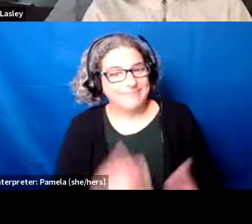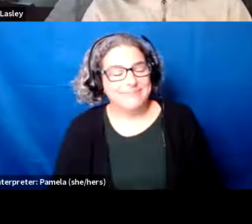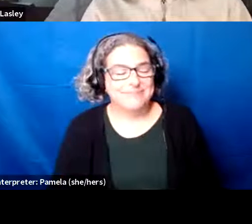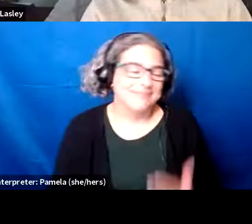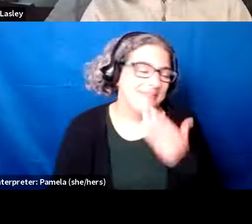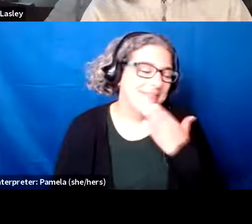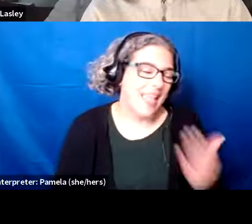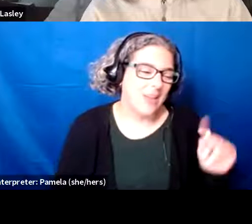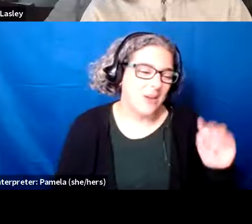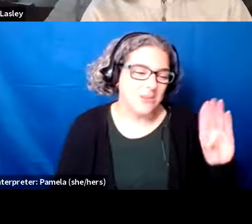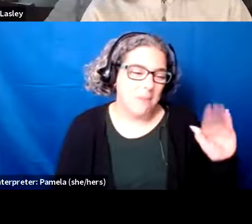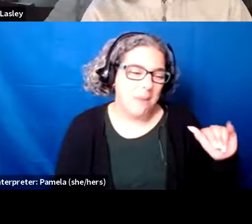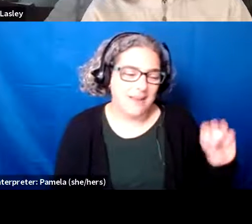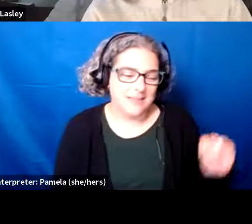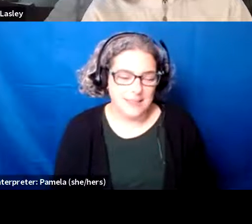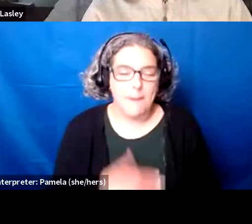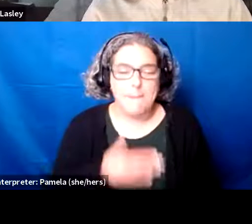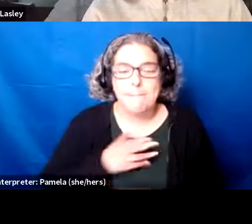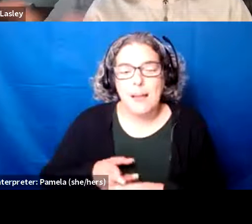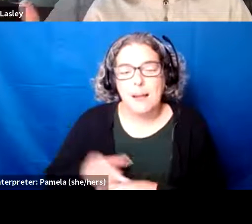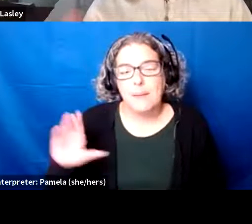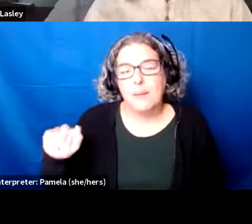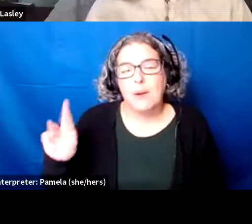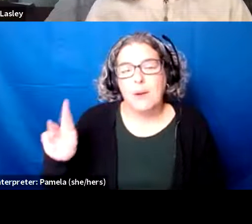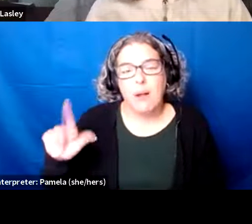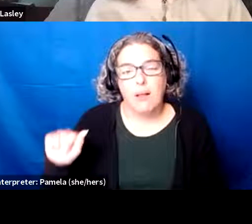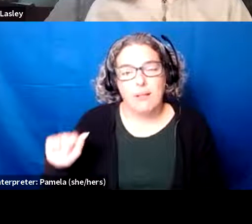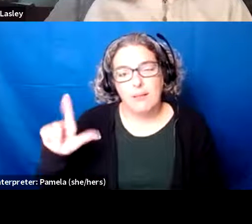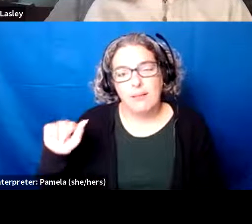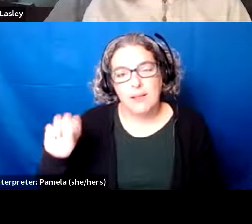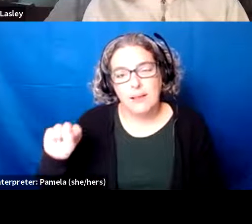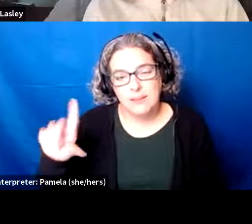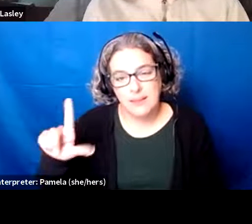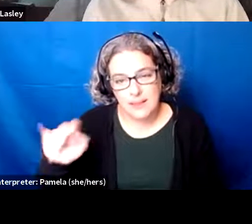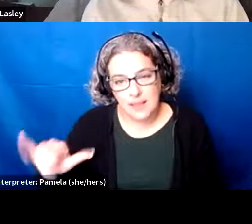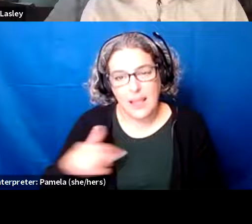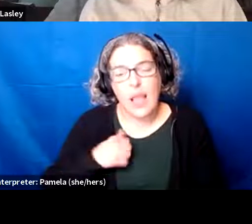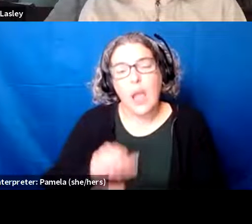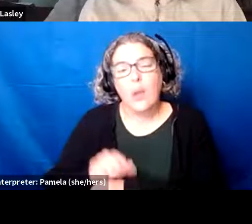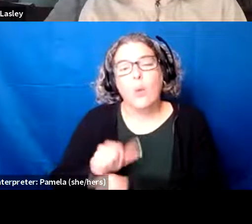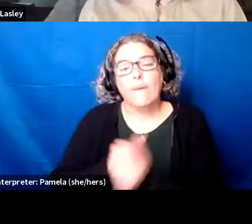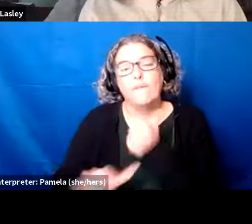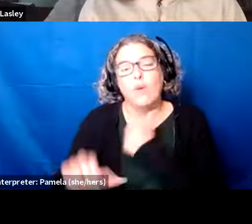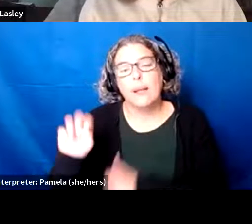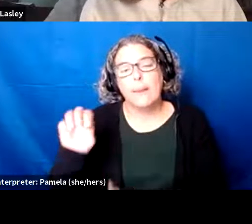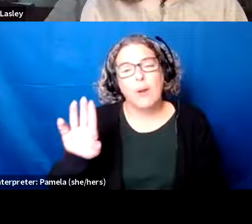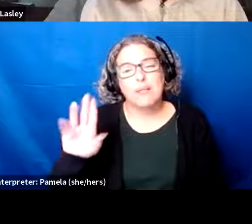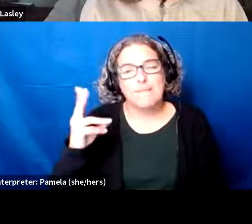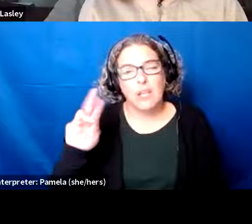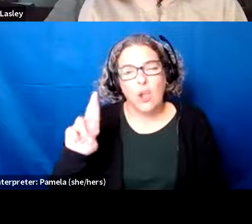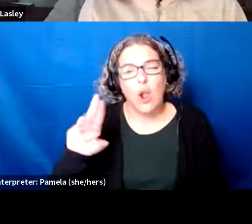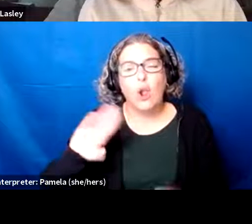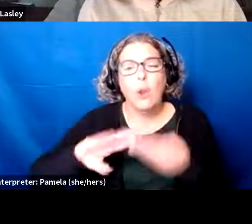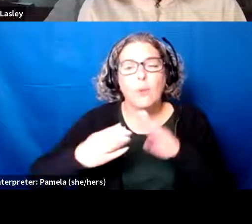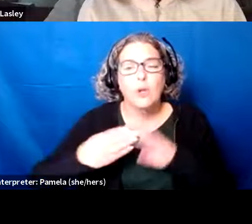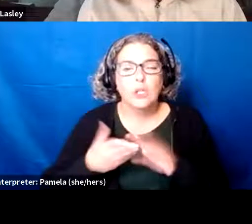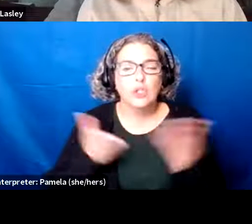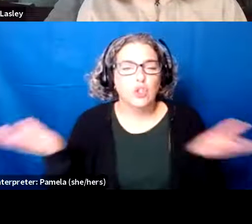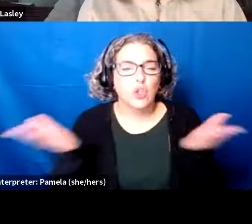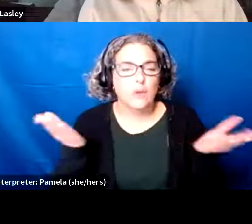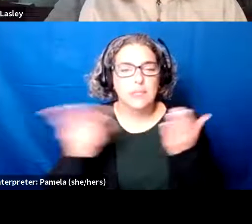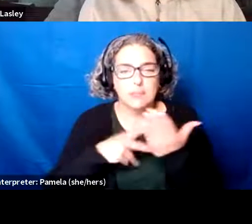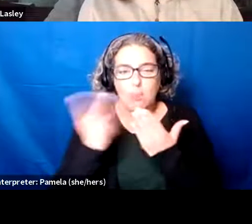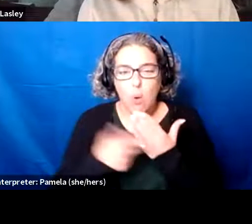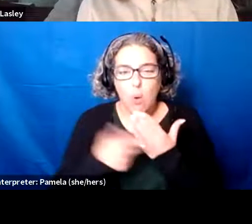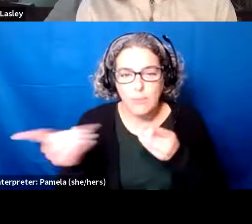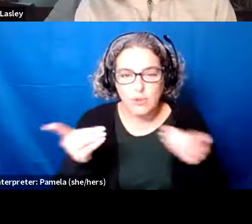Tobias. My name is Carla Lastly. As Tobias said, I work with Nebraska VR as the Community Services Program Director,